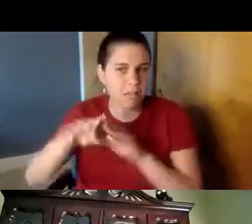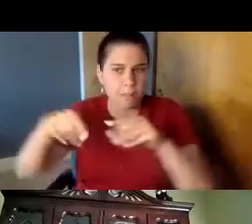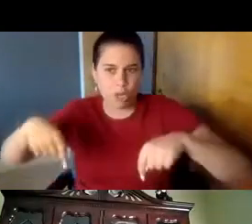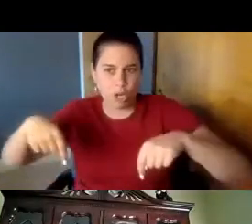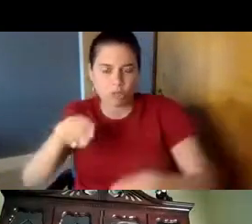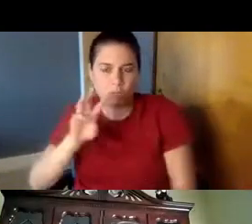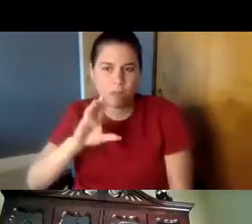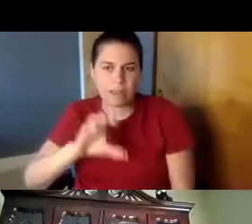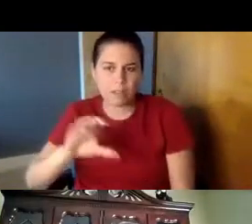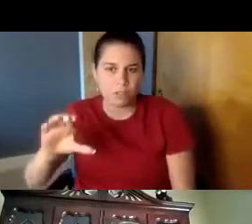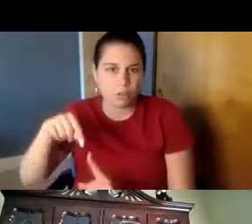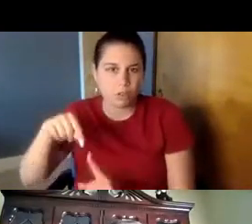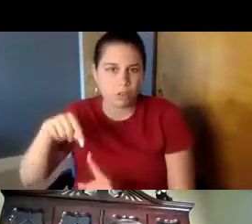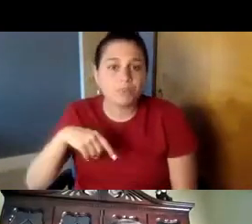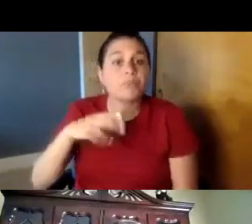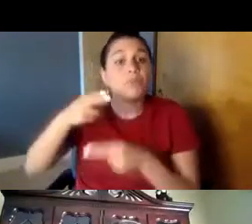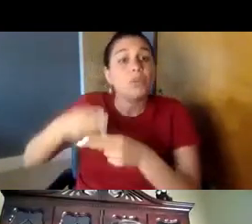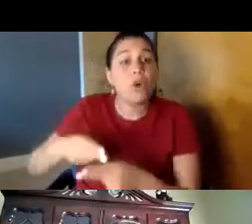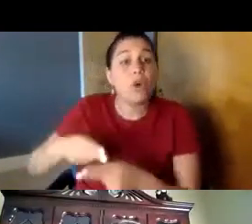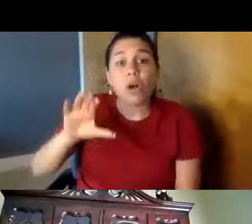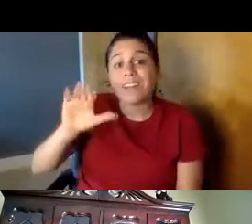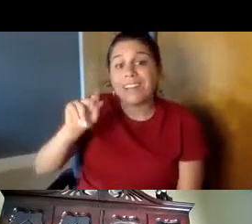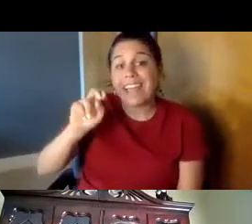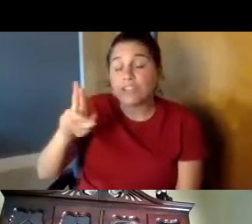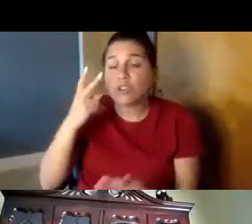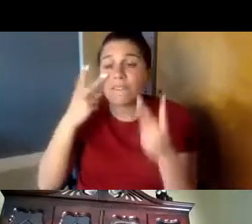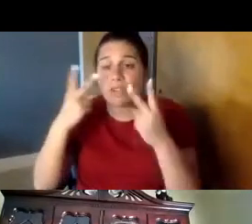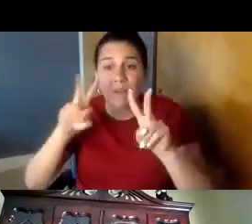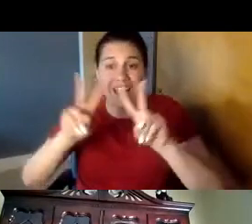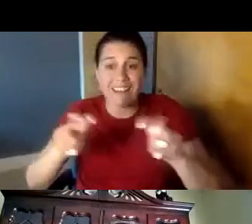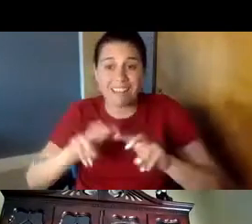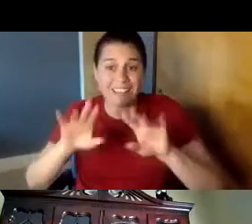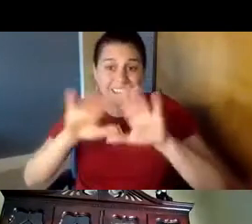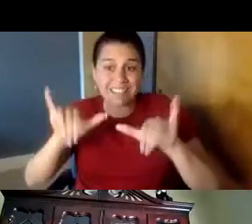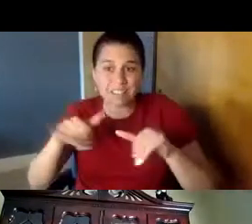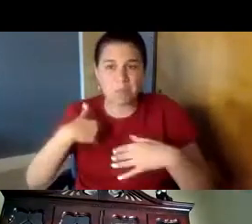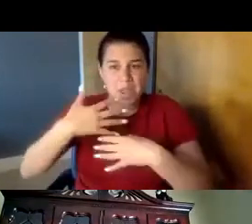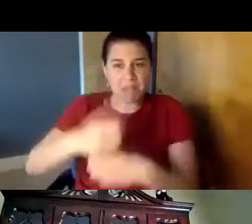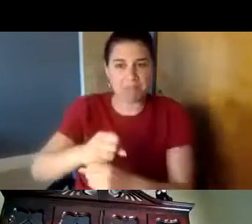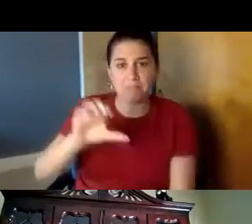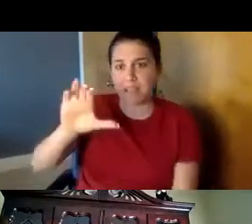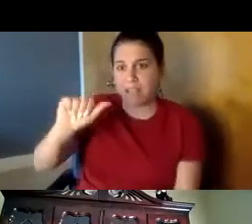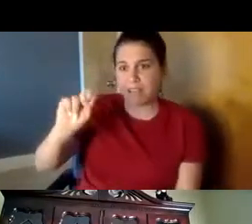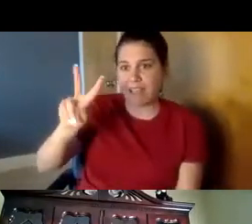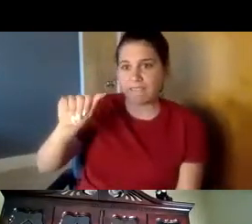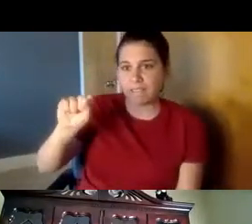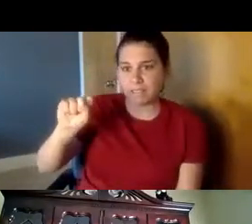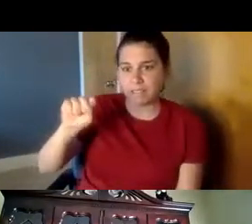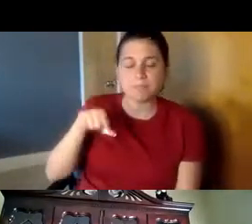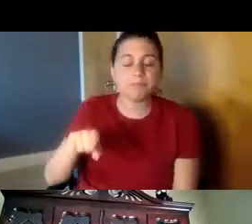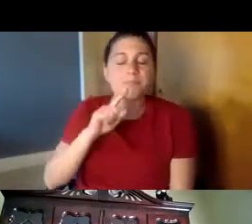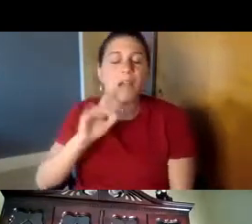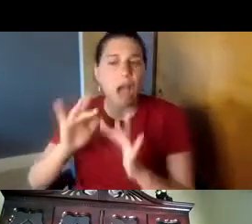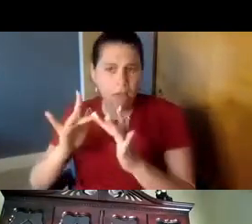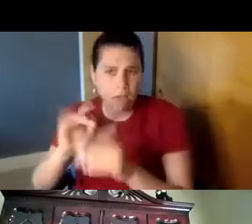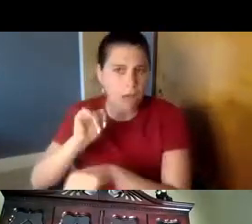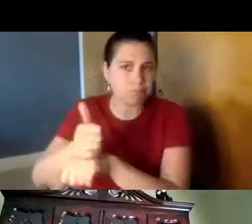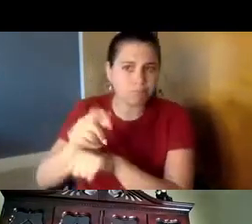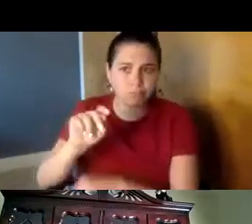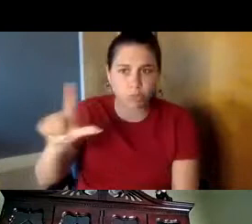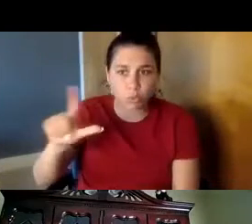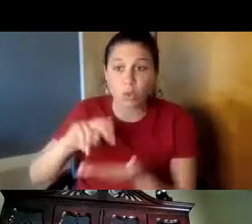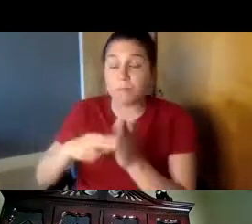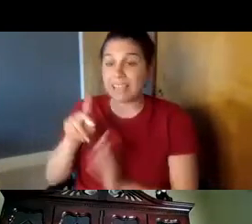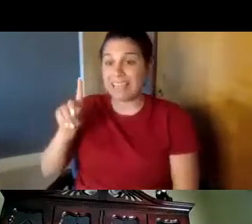Cancer Institute called the Cancer Visual Analytics System, or CANVAS. This is a web-based tool. It allows us to take data and put it